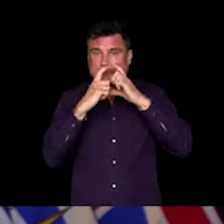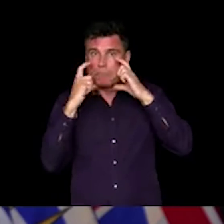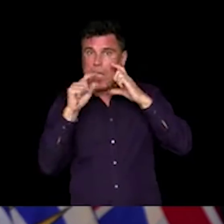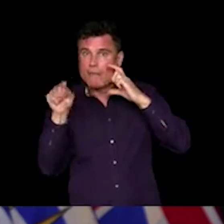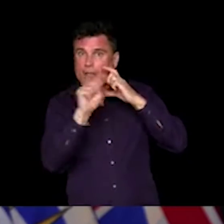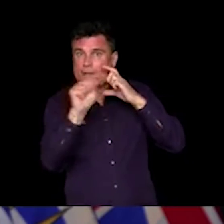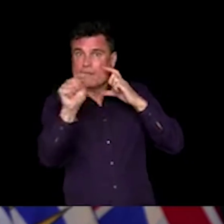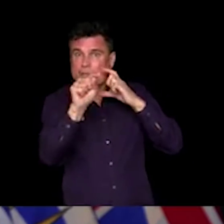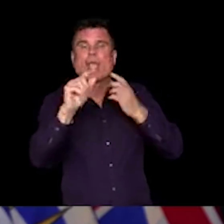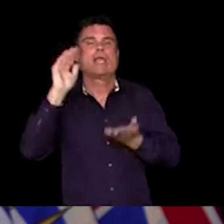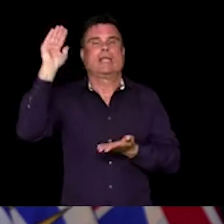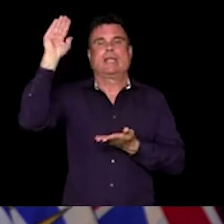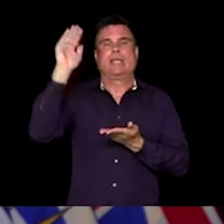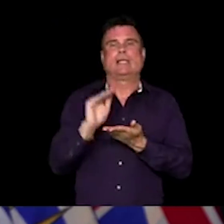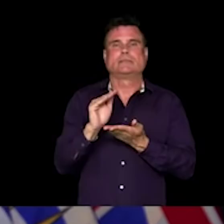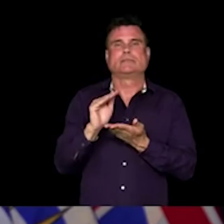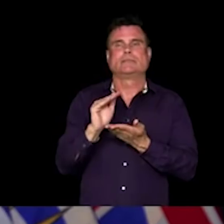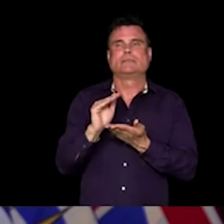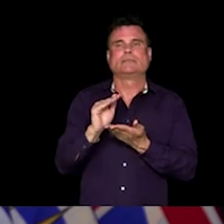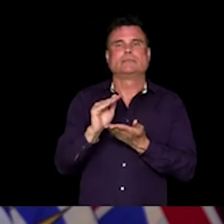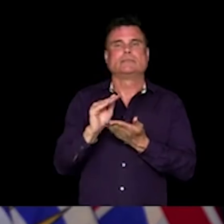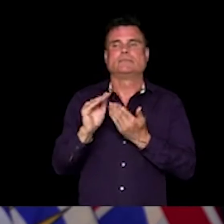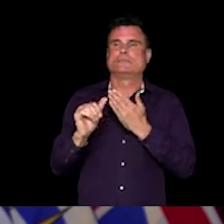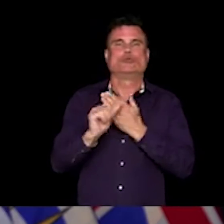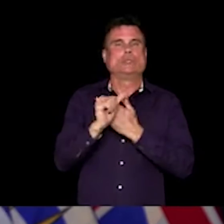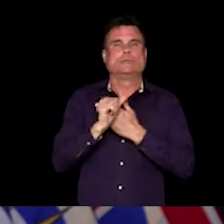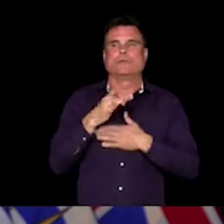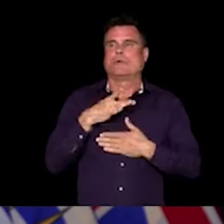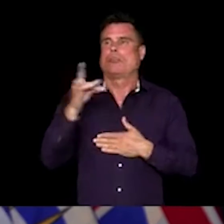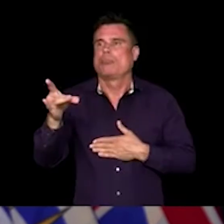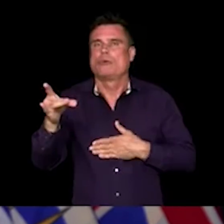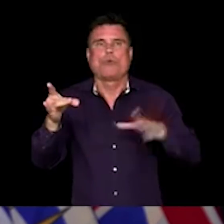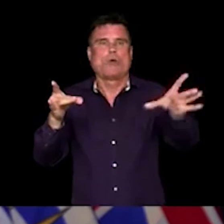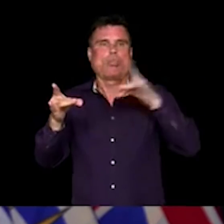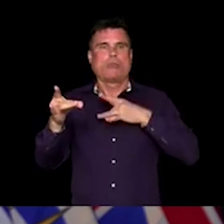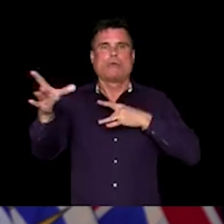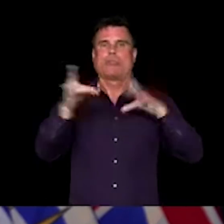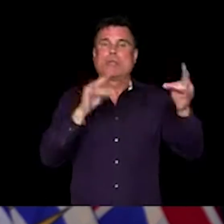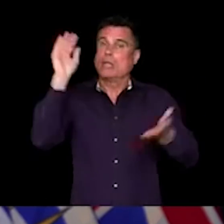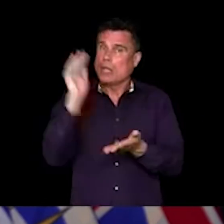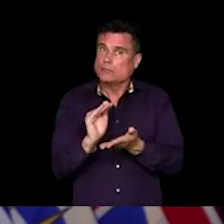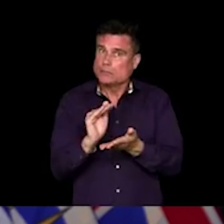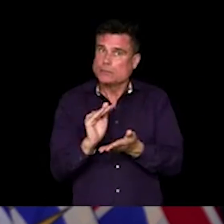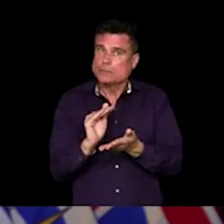So that's been our change in thinking around non-medical masks, and